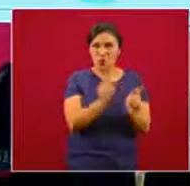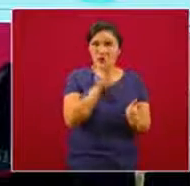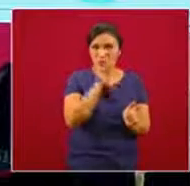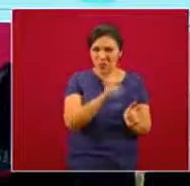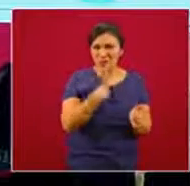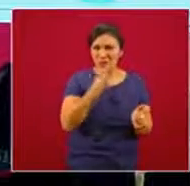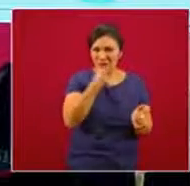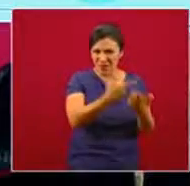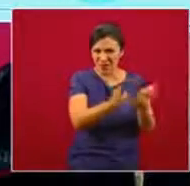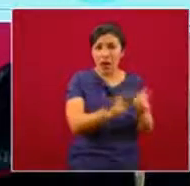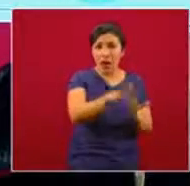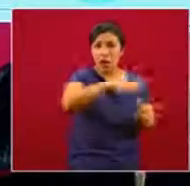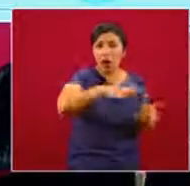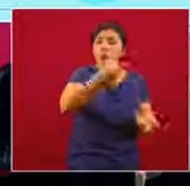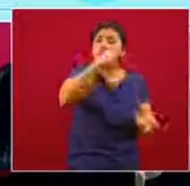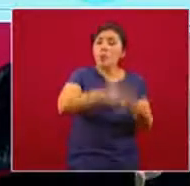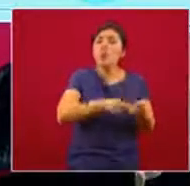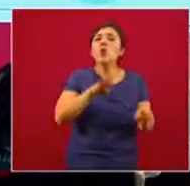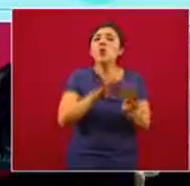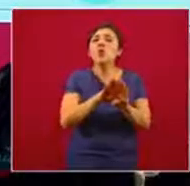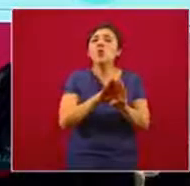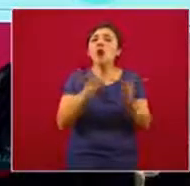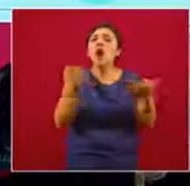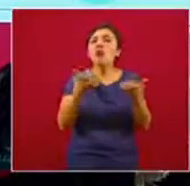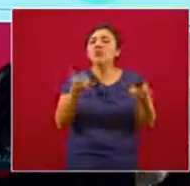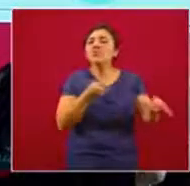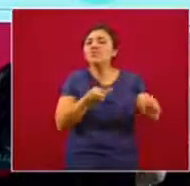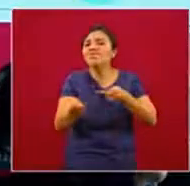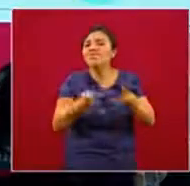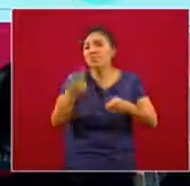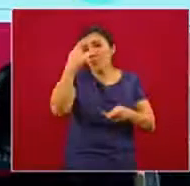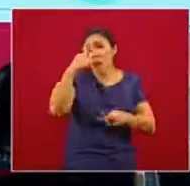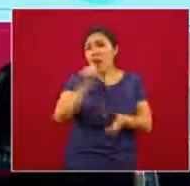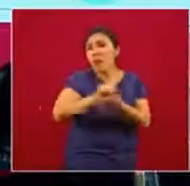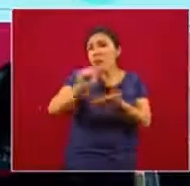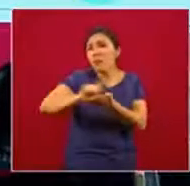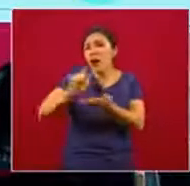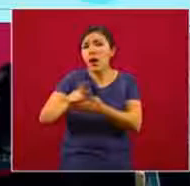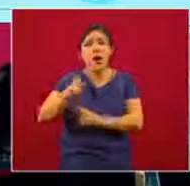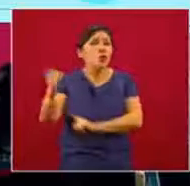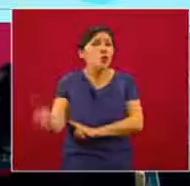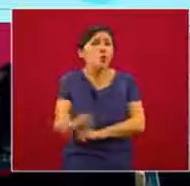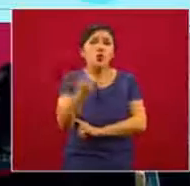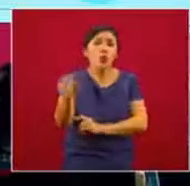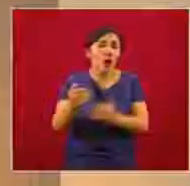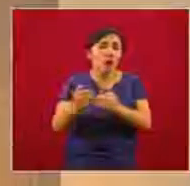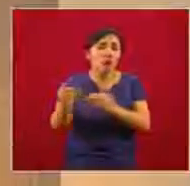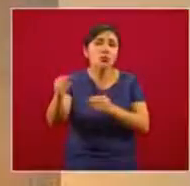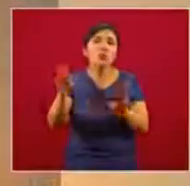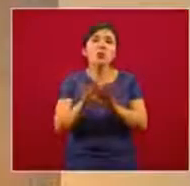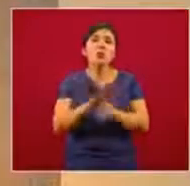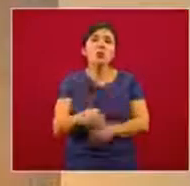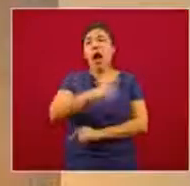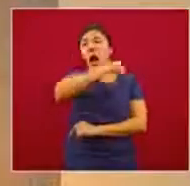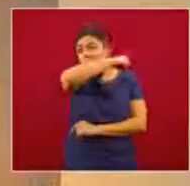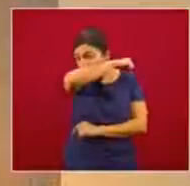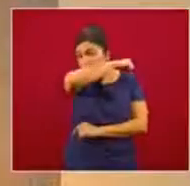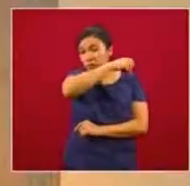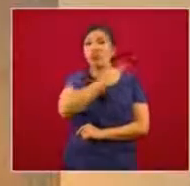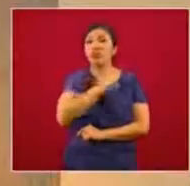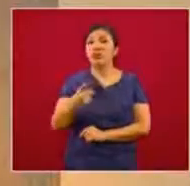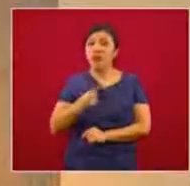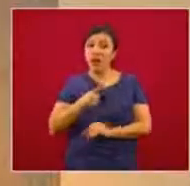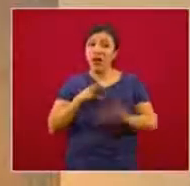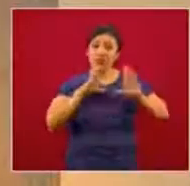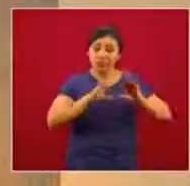In this committee I'm addressing, we are going to establish the permanent hygiene measures. In here I'm